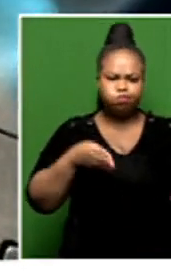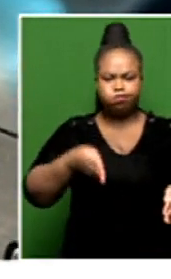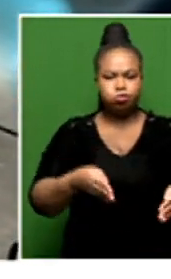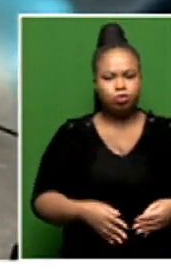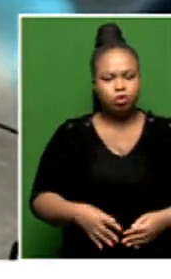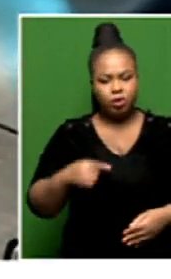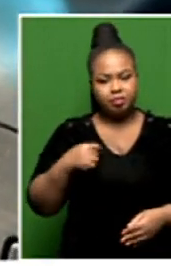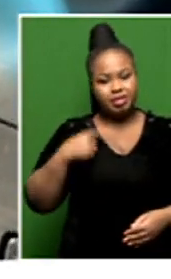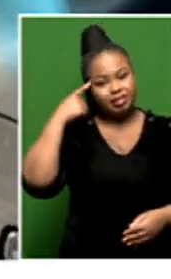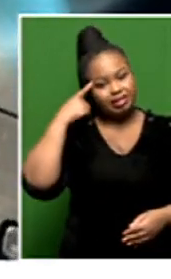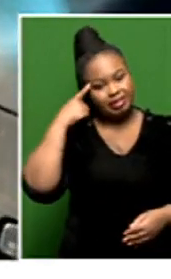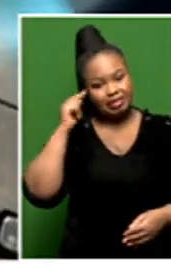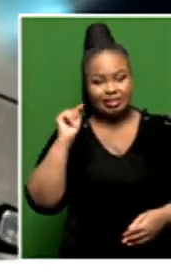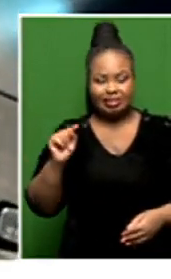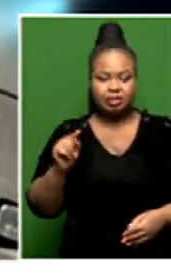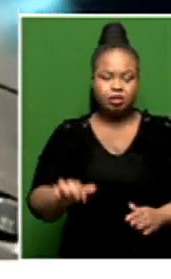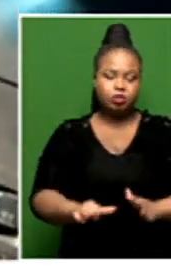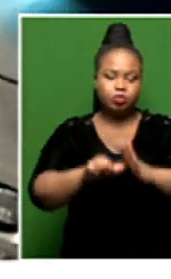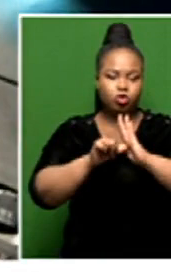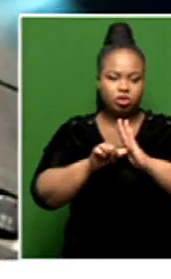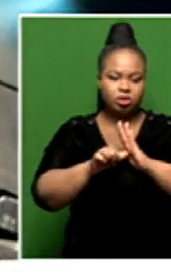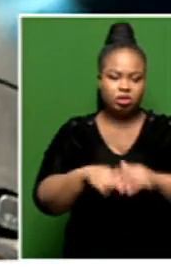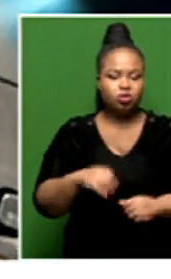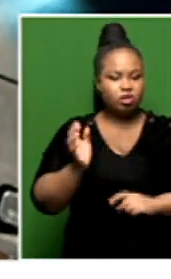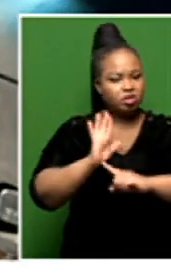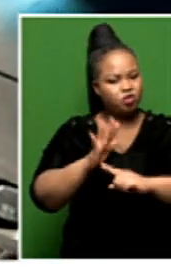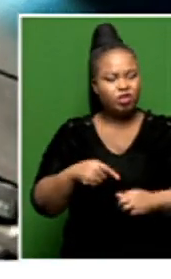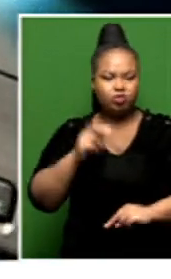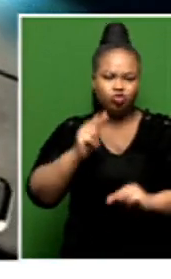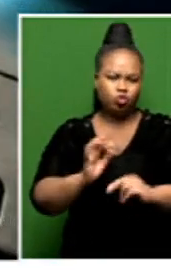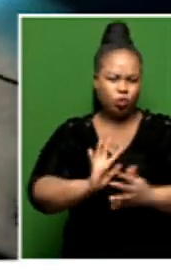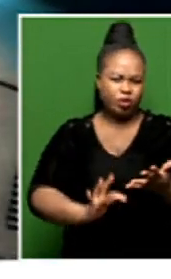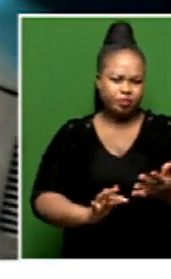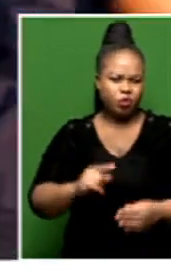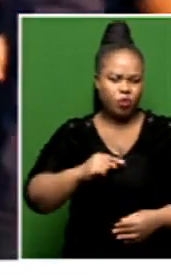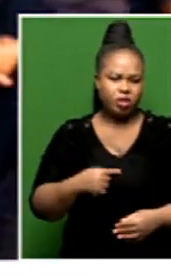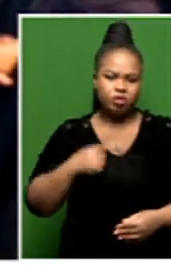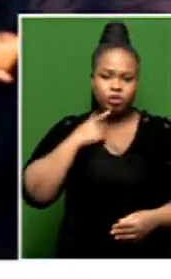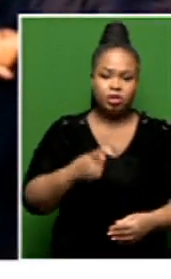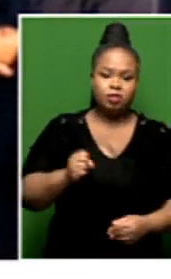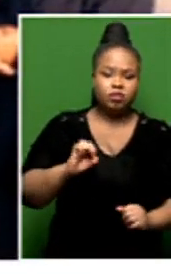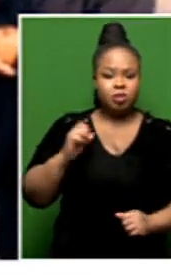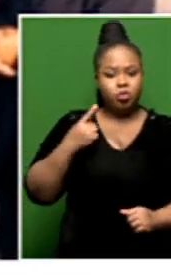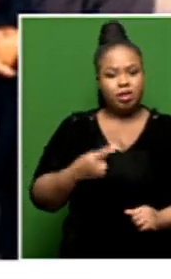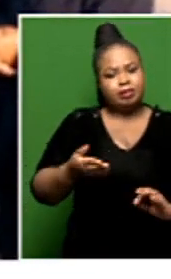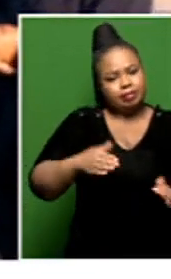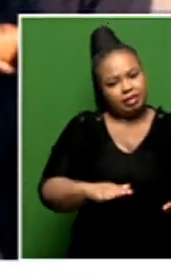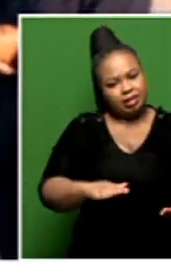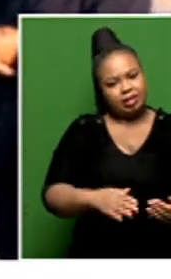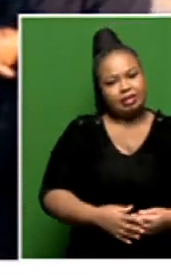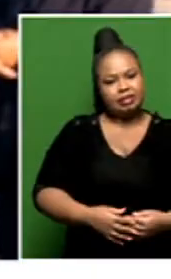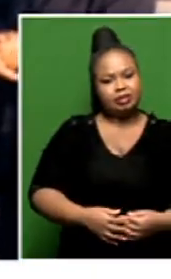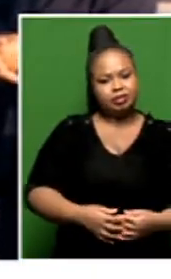because I think that's also a very important element in this film, to say You know, when someone passes away,